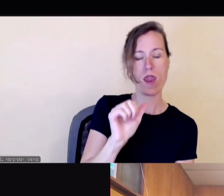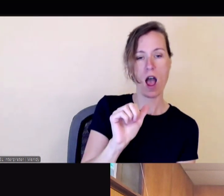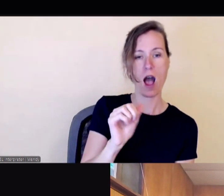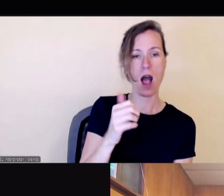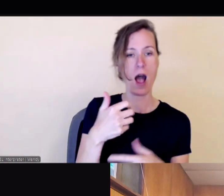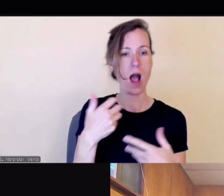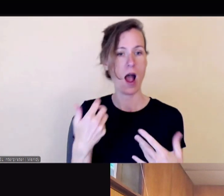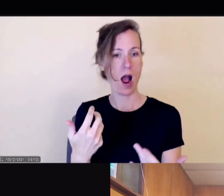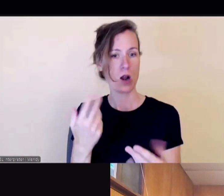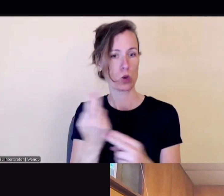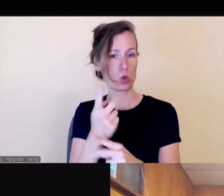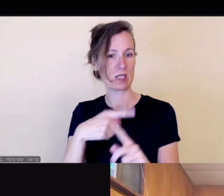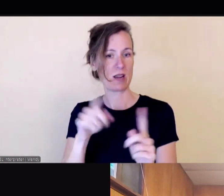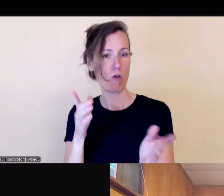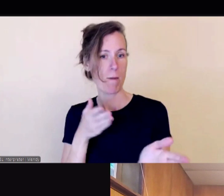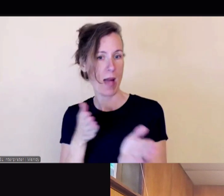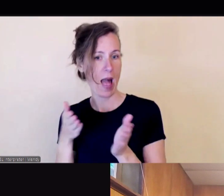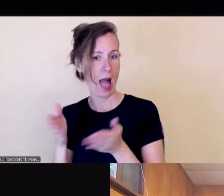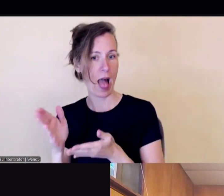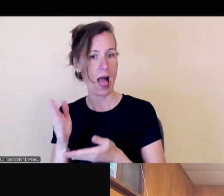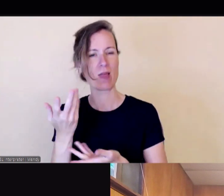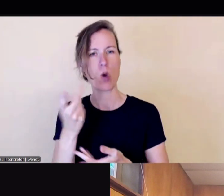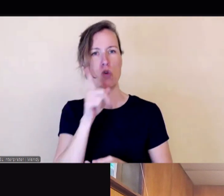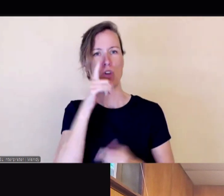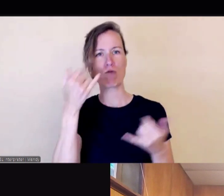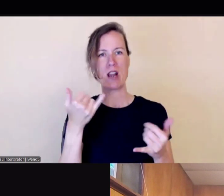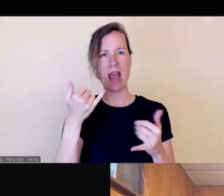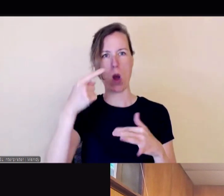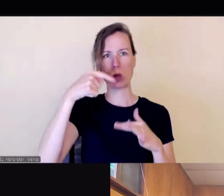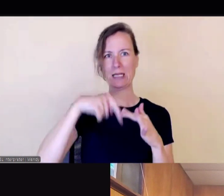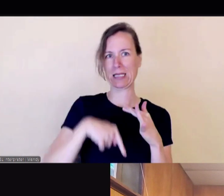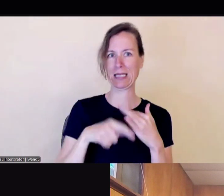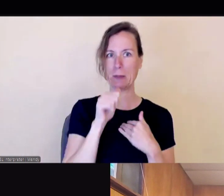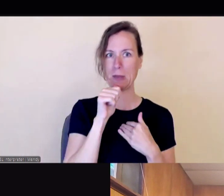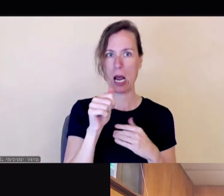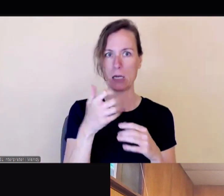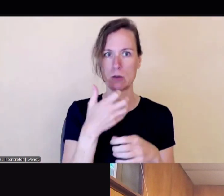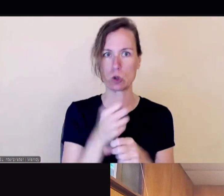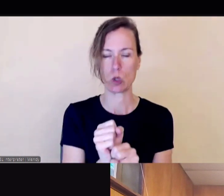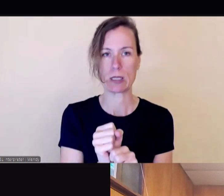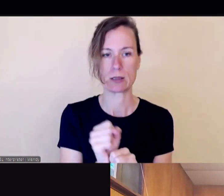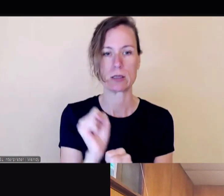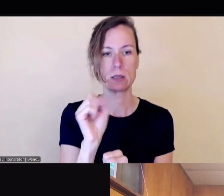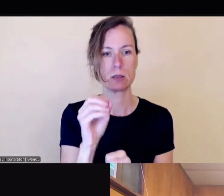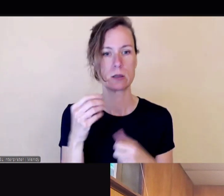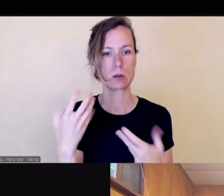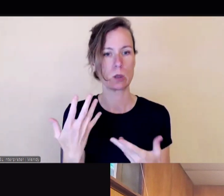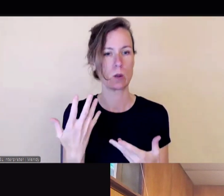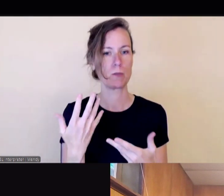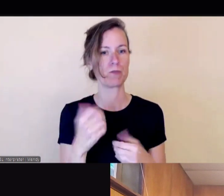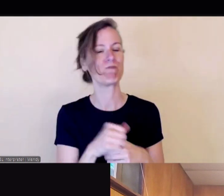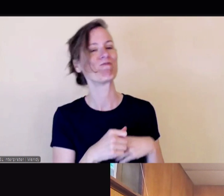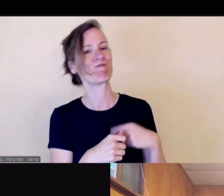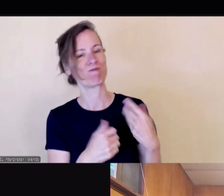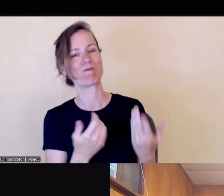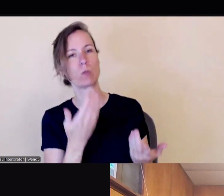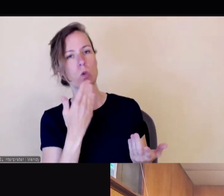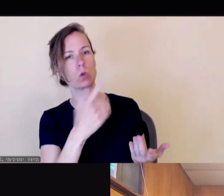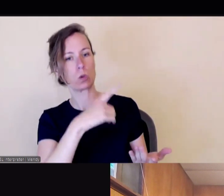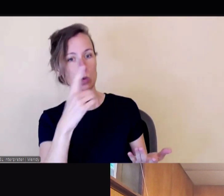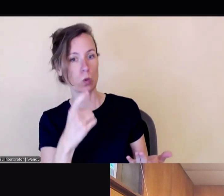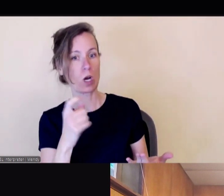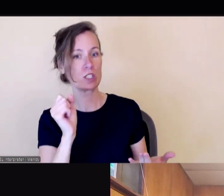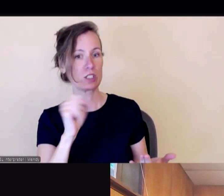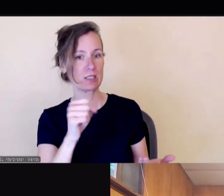how to navigate that sometimes. I think it's great. I think it's a great question, and I think just acknowledging that we're government, and I recognize the fact that just the